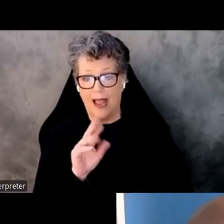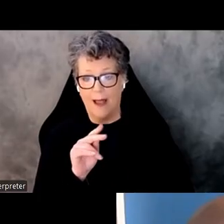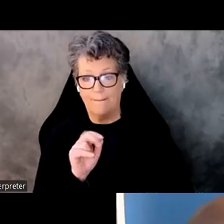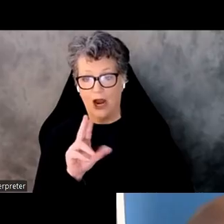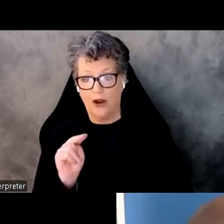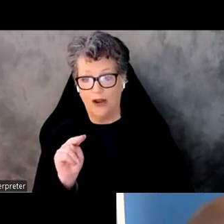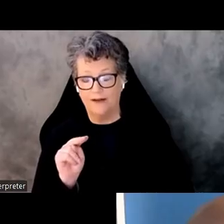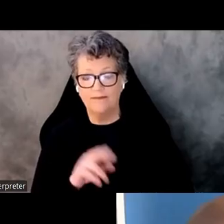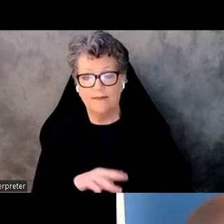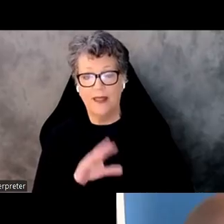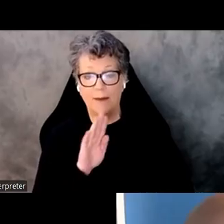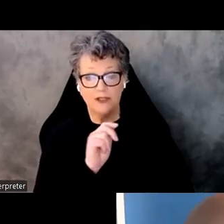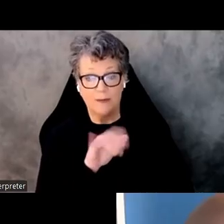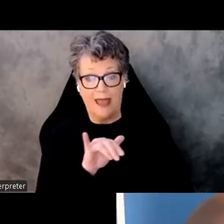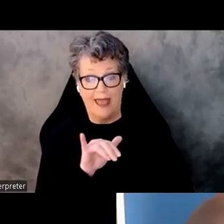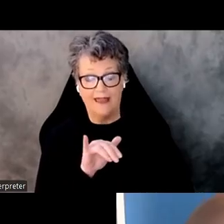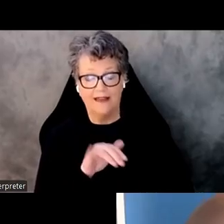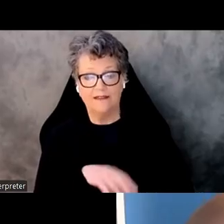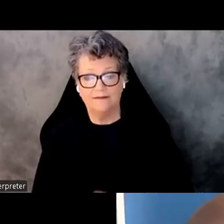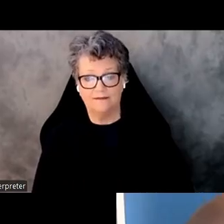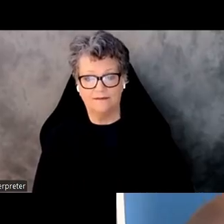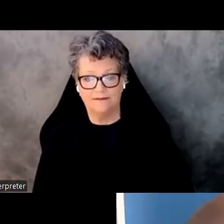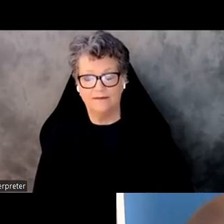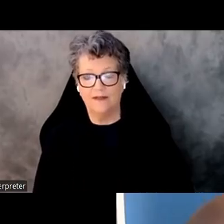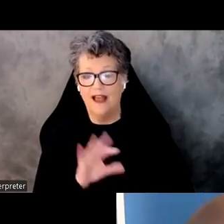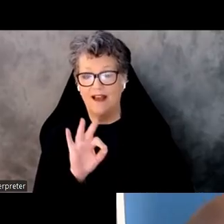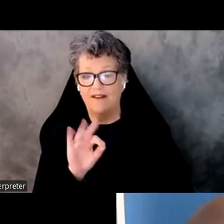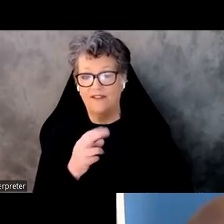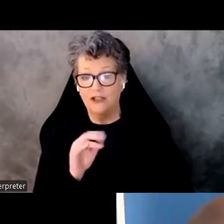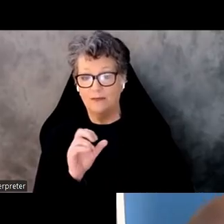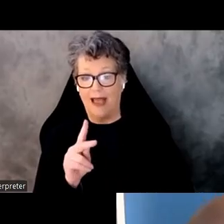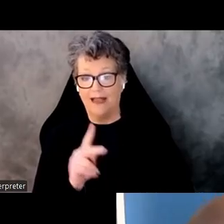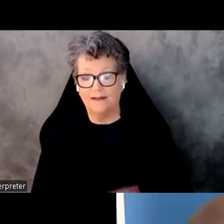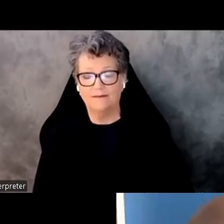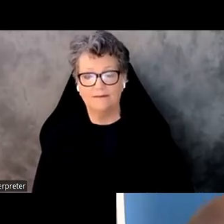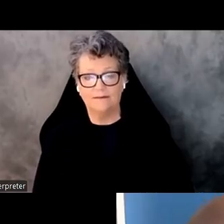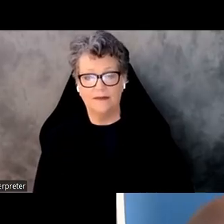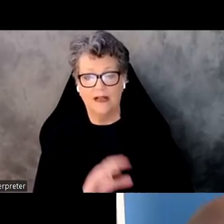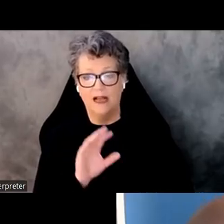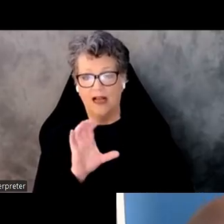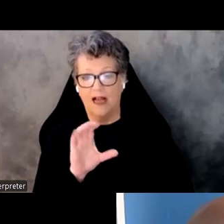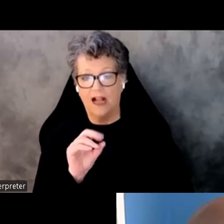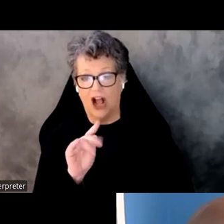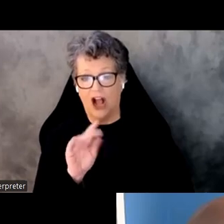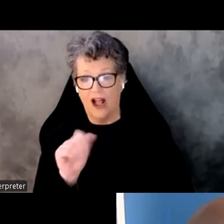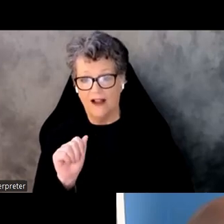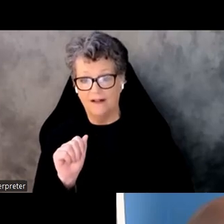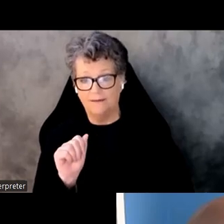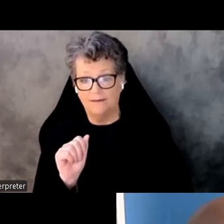Here. Mr. Bay? Here. Mr. Fishback? Here. Mr. Kunka?